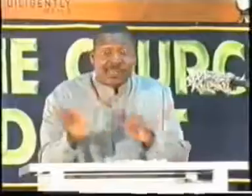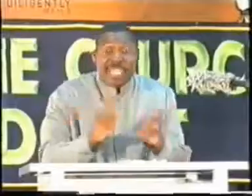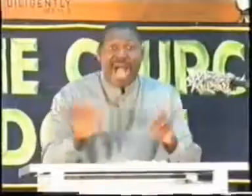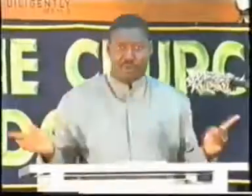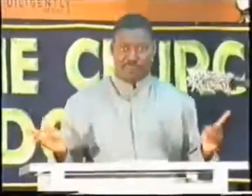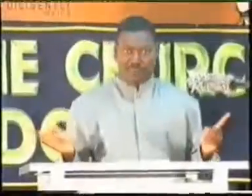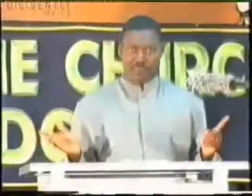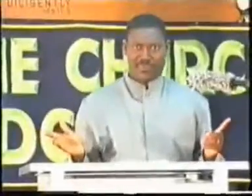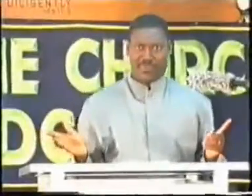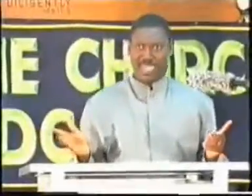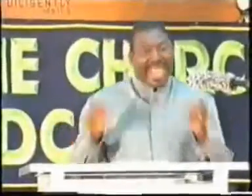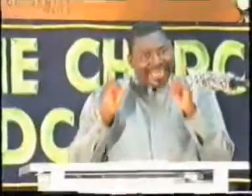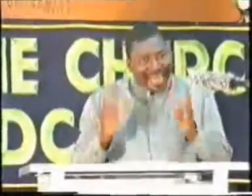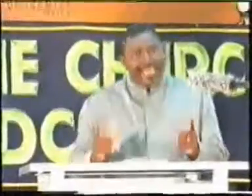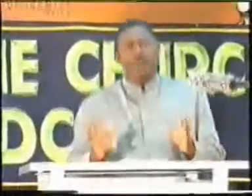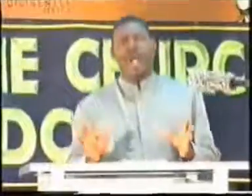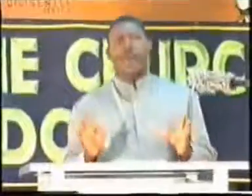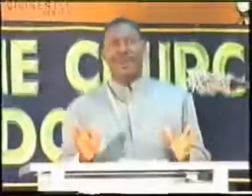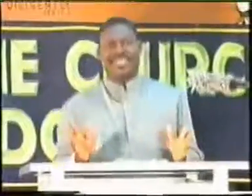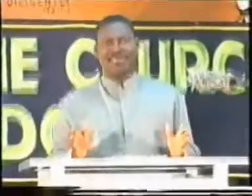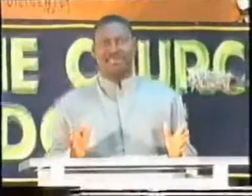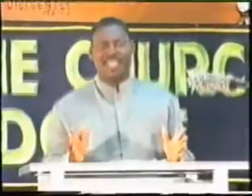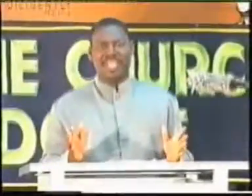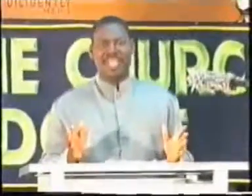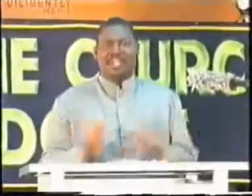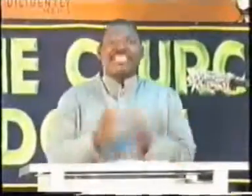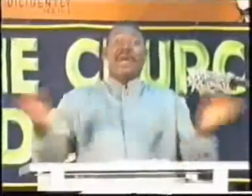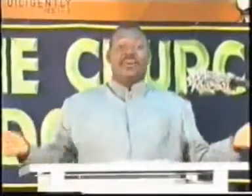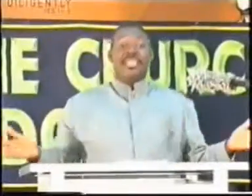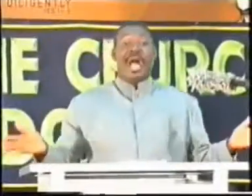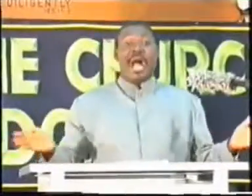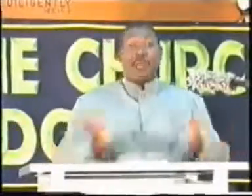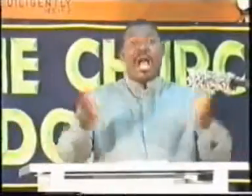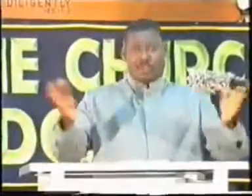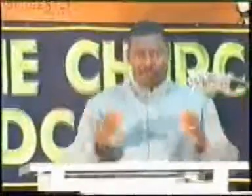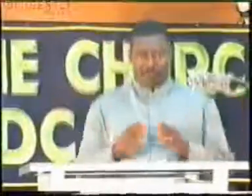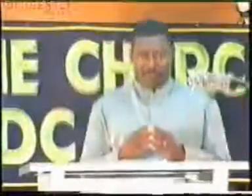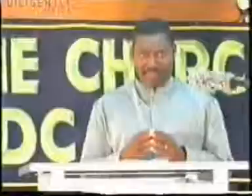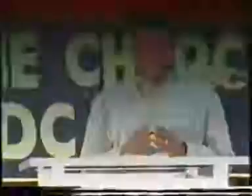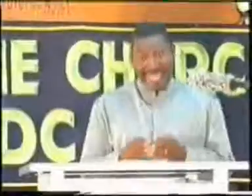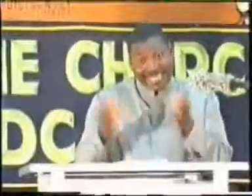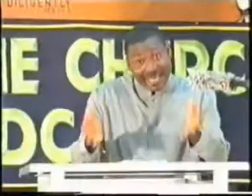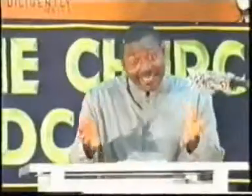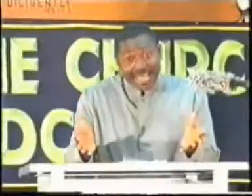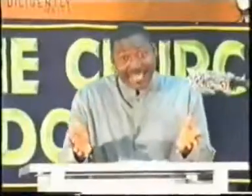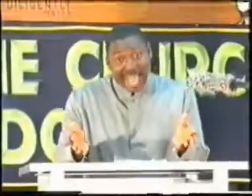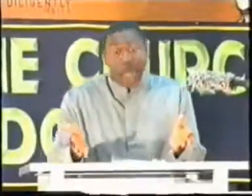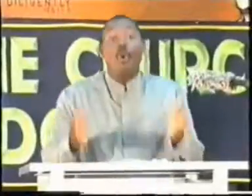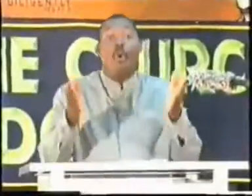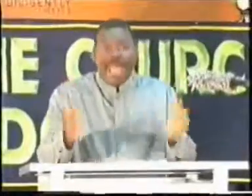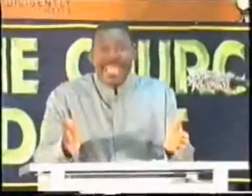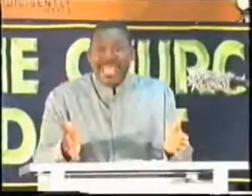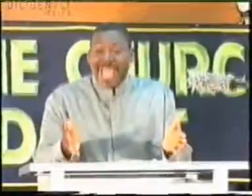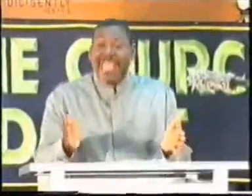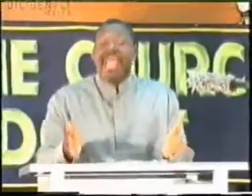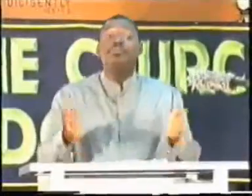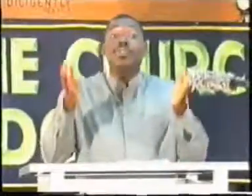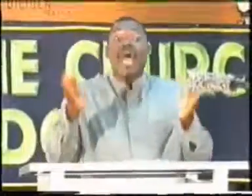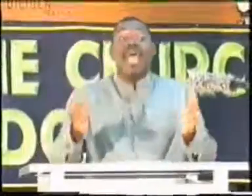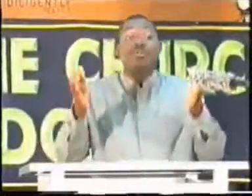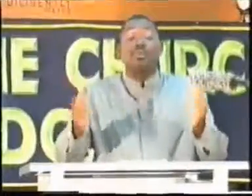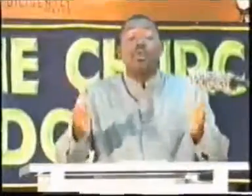Israel form will Lewi form quite near to me as of four. And Nadia, when you come say, Christian point in our way as of four. And just a business,